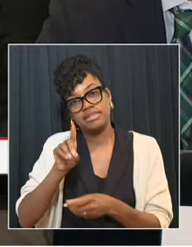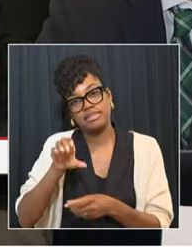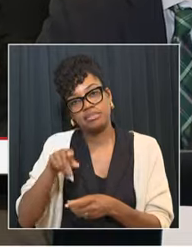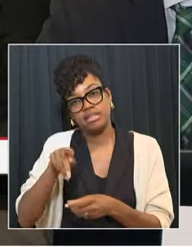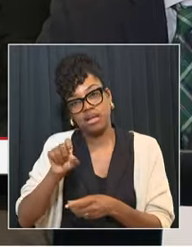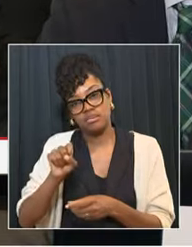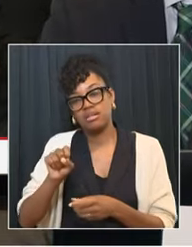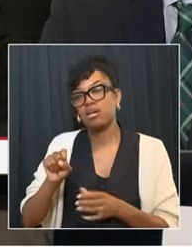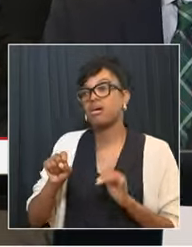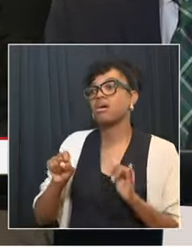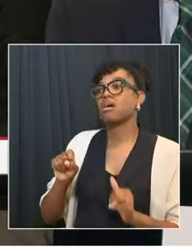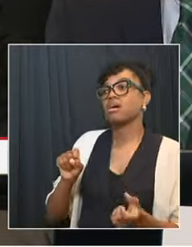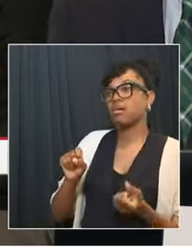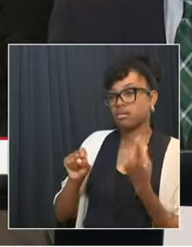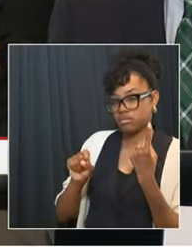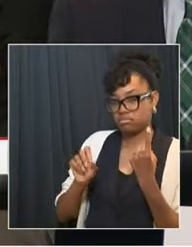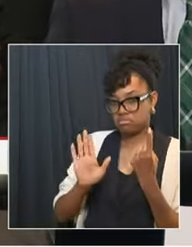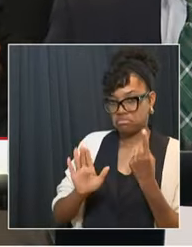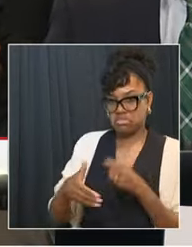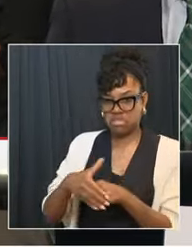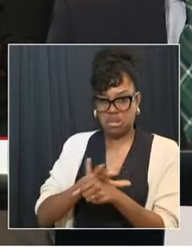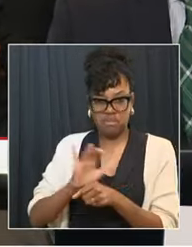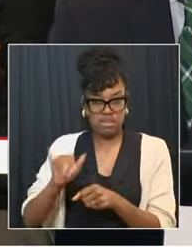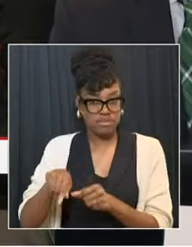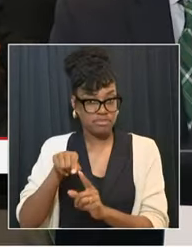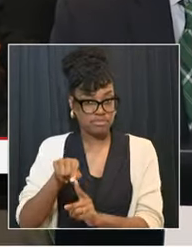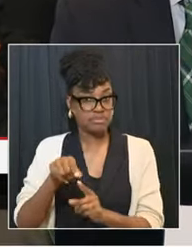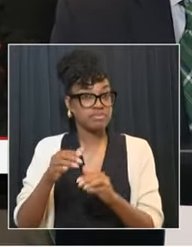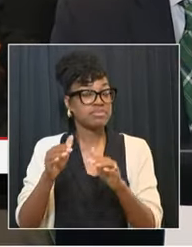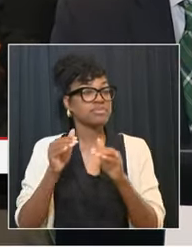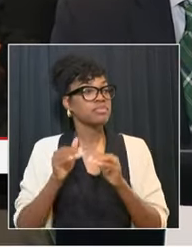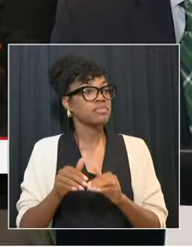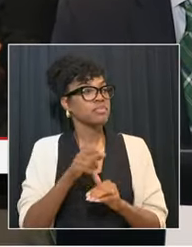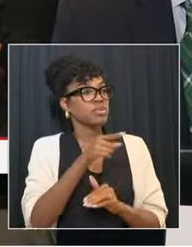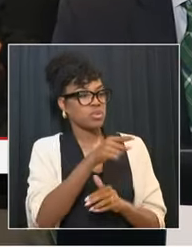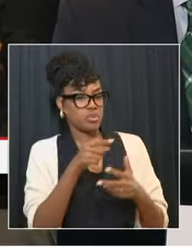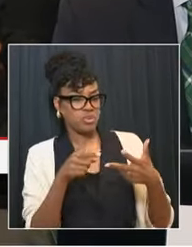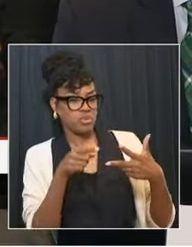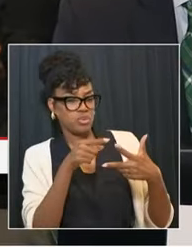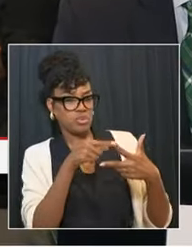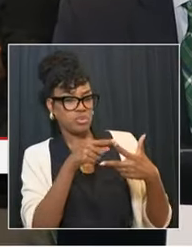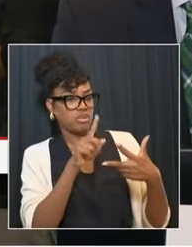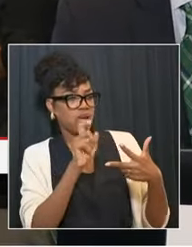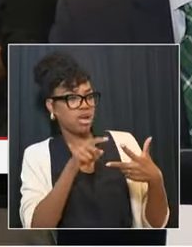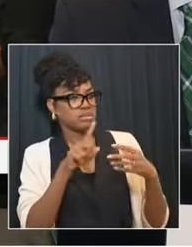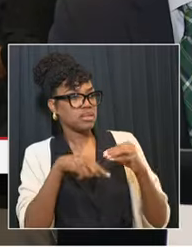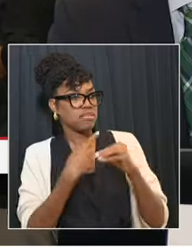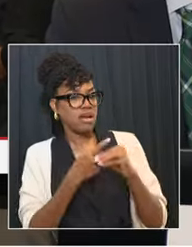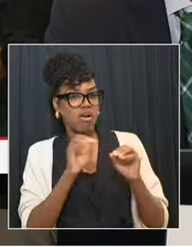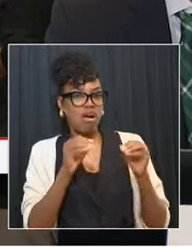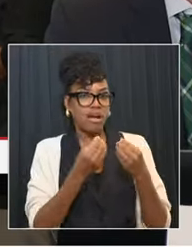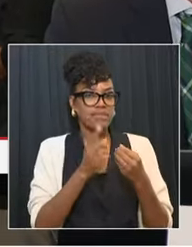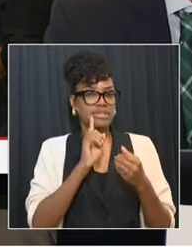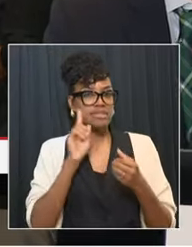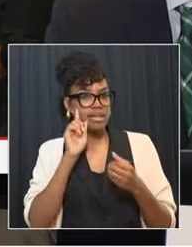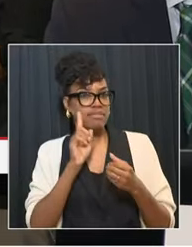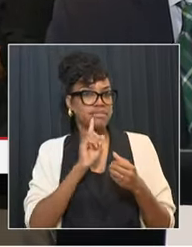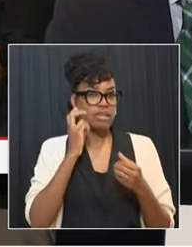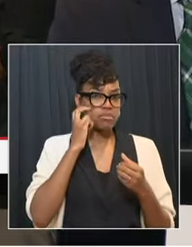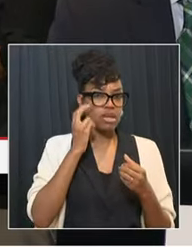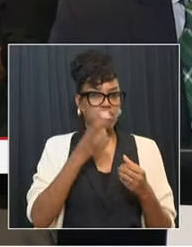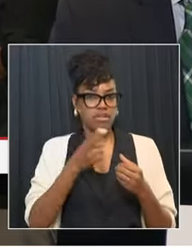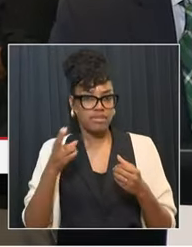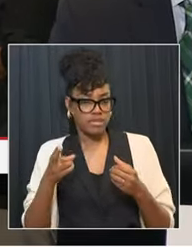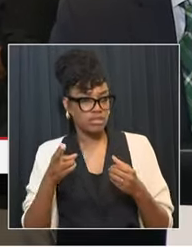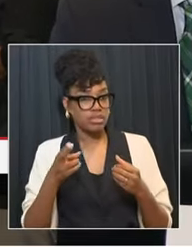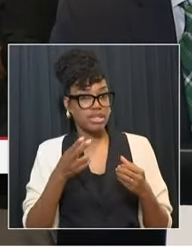Understood. You had also asked about the merging of the Office of Deaf, Blind, Hard